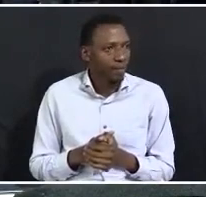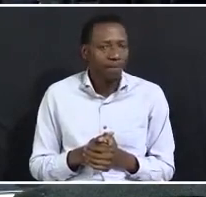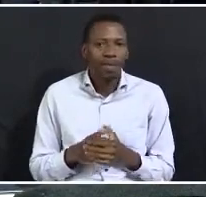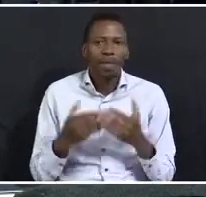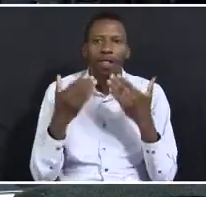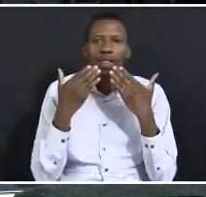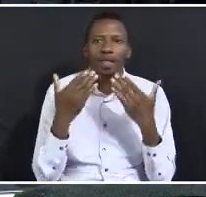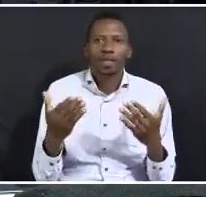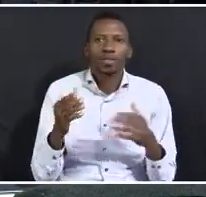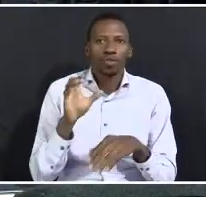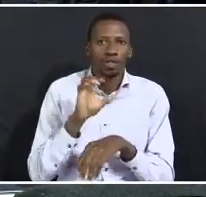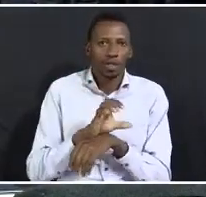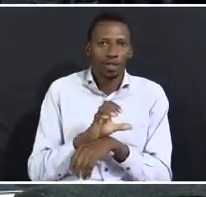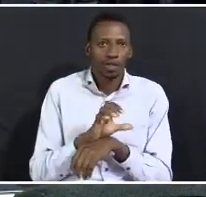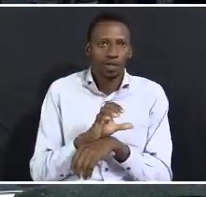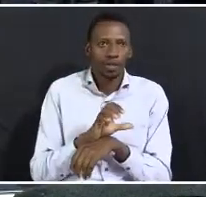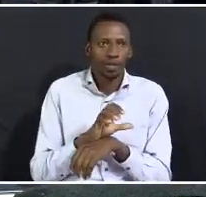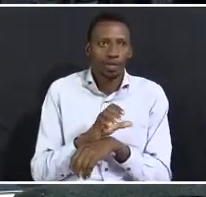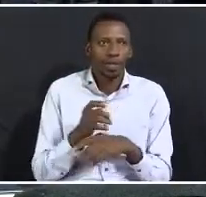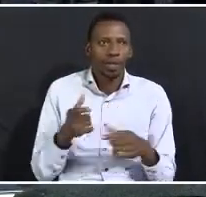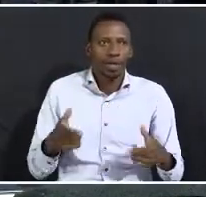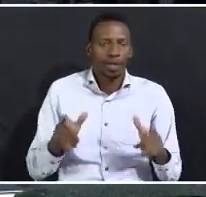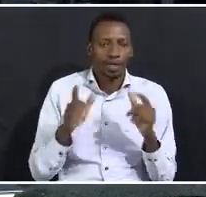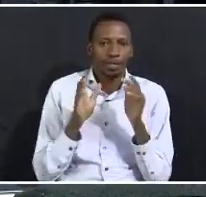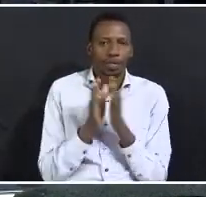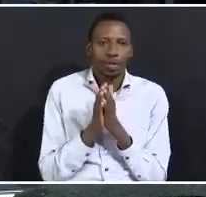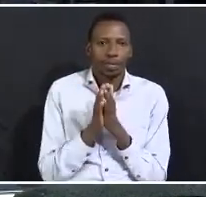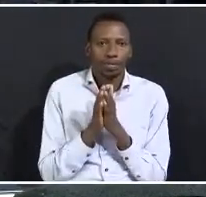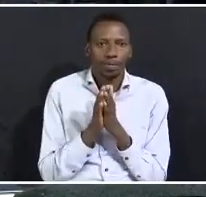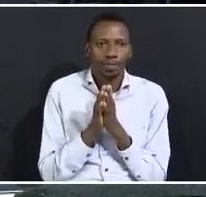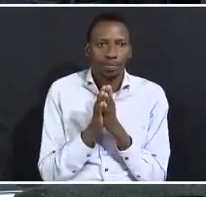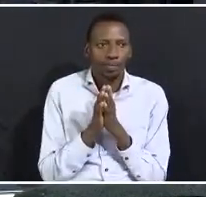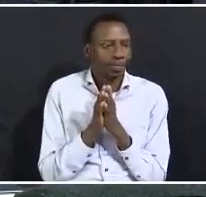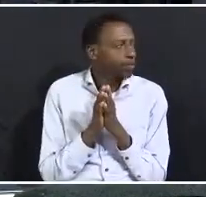Thank you, church. Shall we pray?